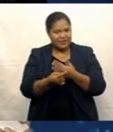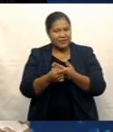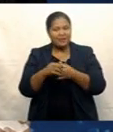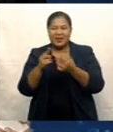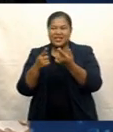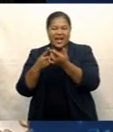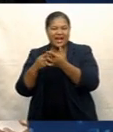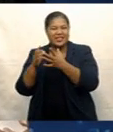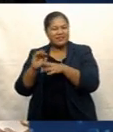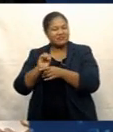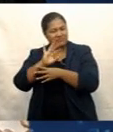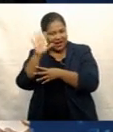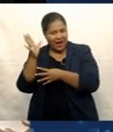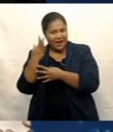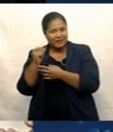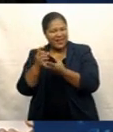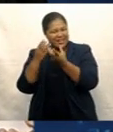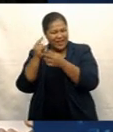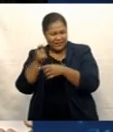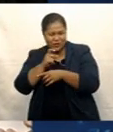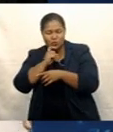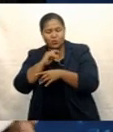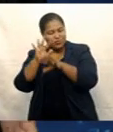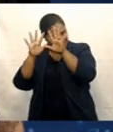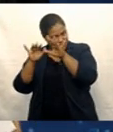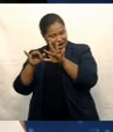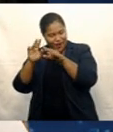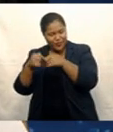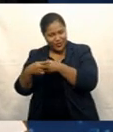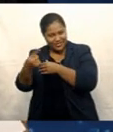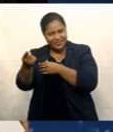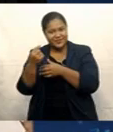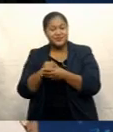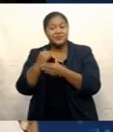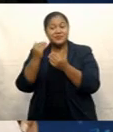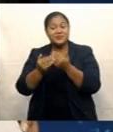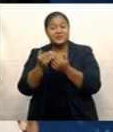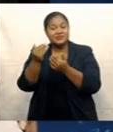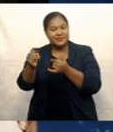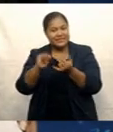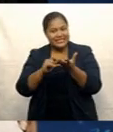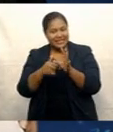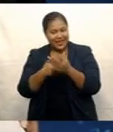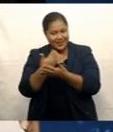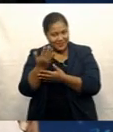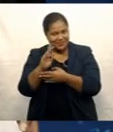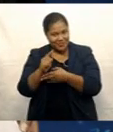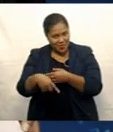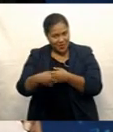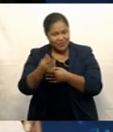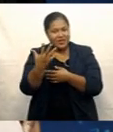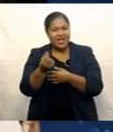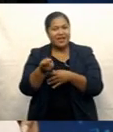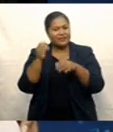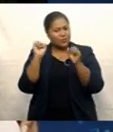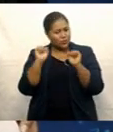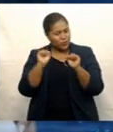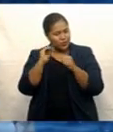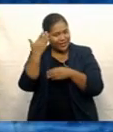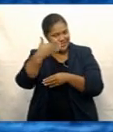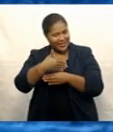fine apart from isolated afternoon showers. And looking further on to Saturday, we will continue to have cool